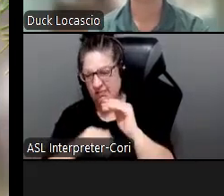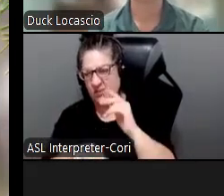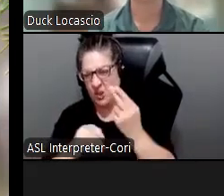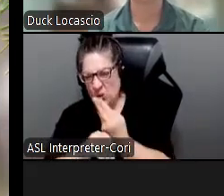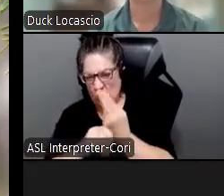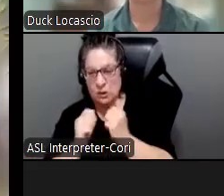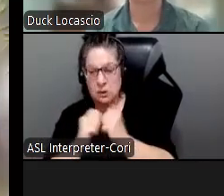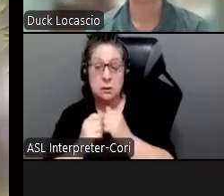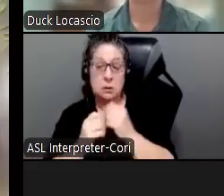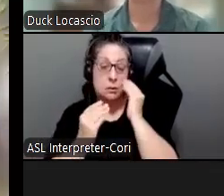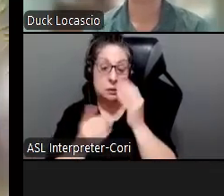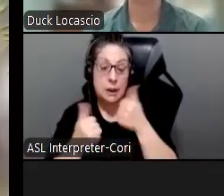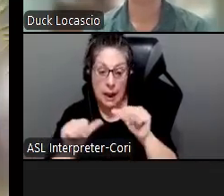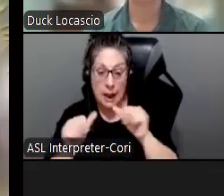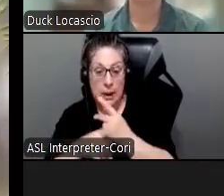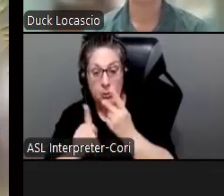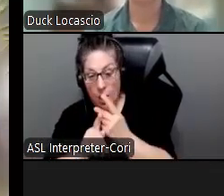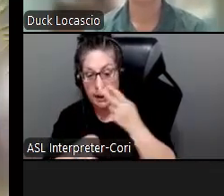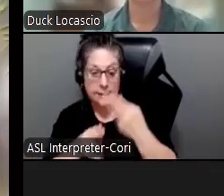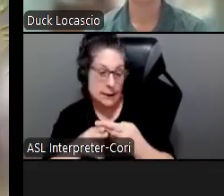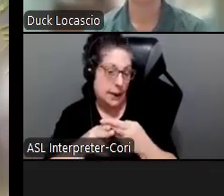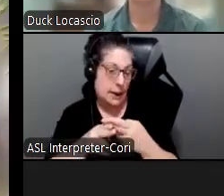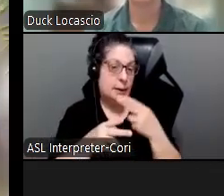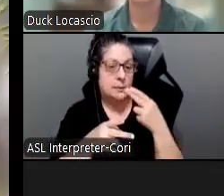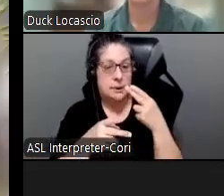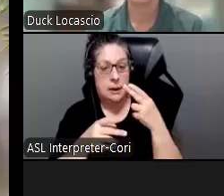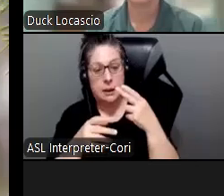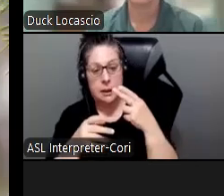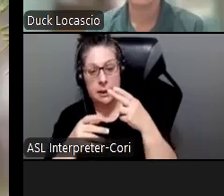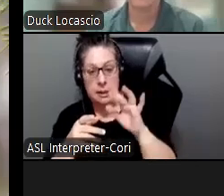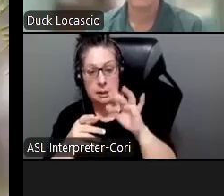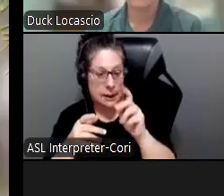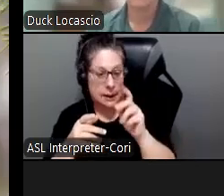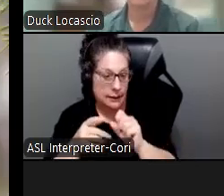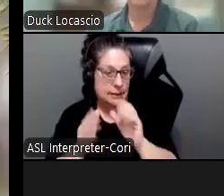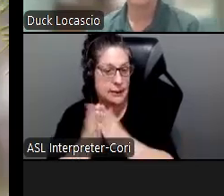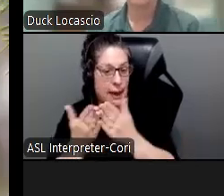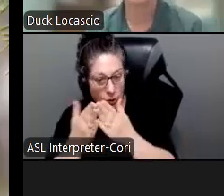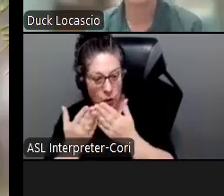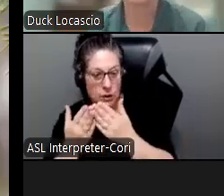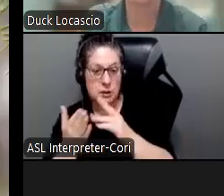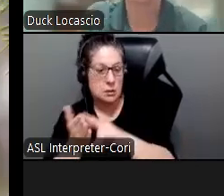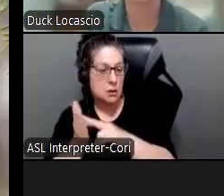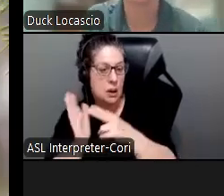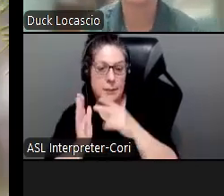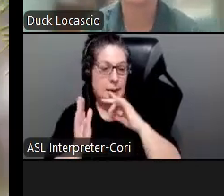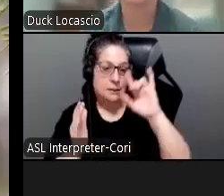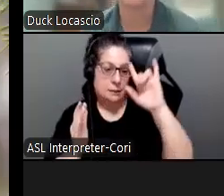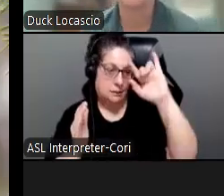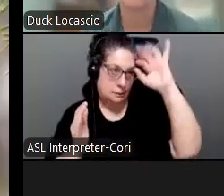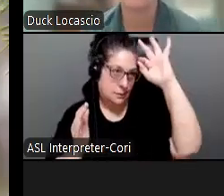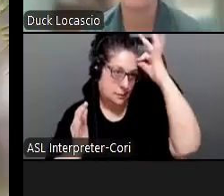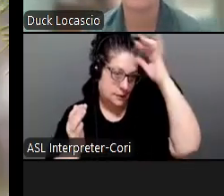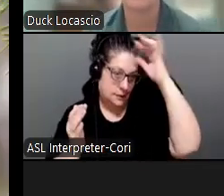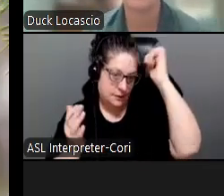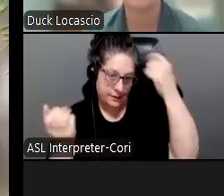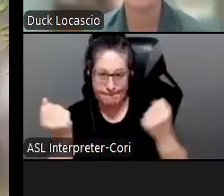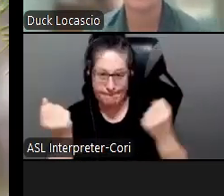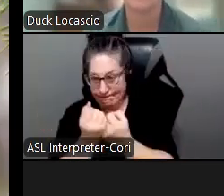of any product names, companies, web links, textbooks, or other references do not imply federal endorsement.